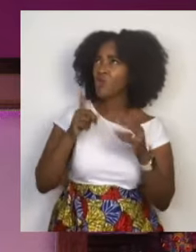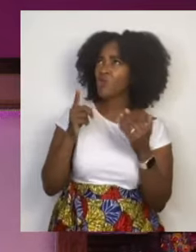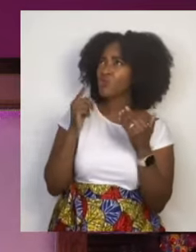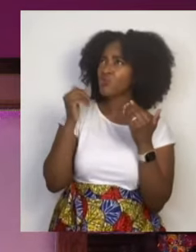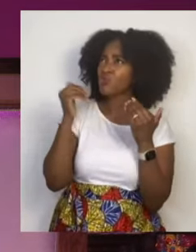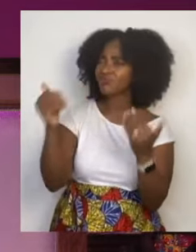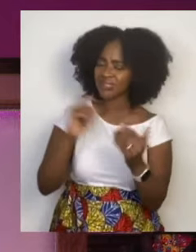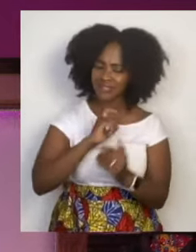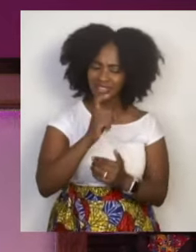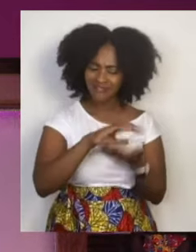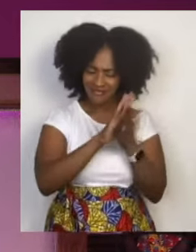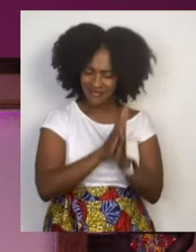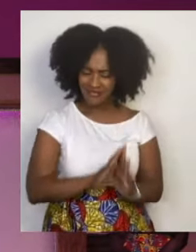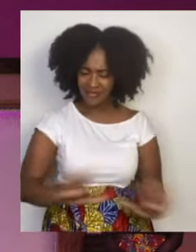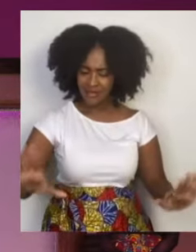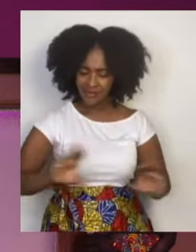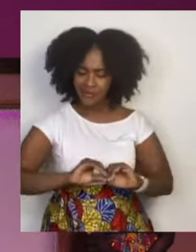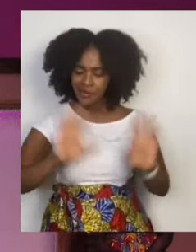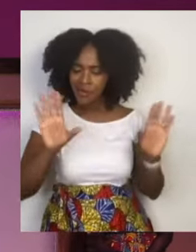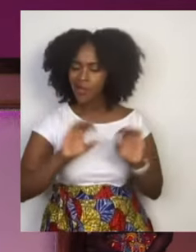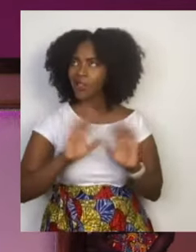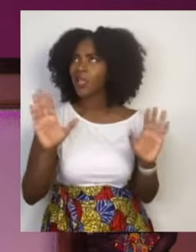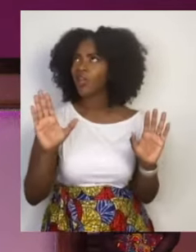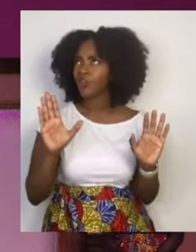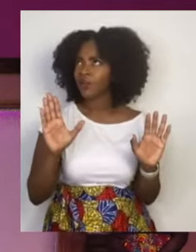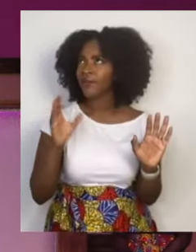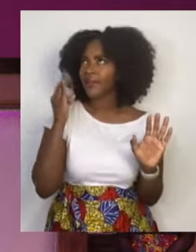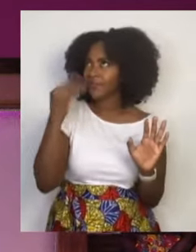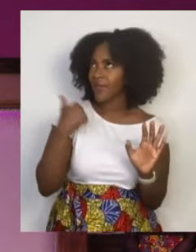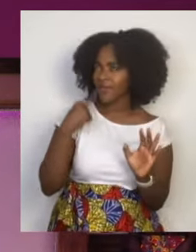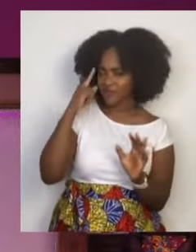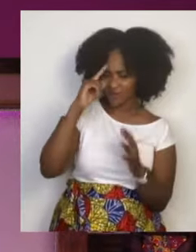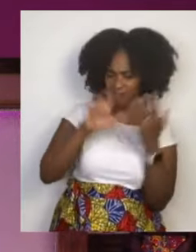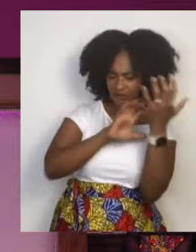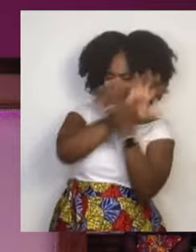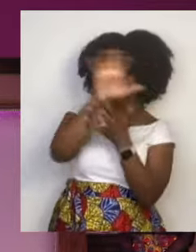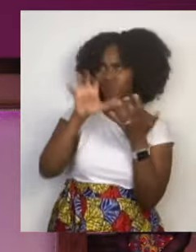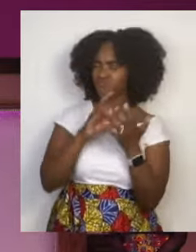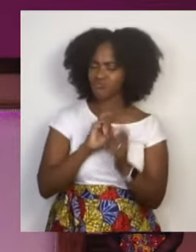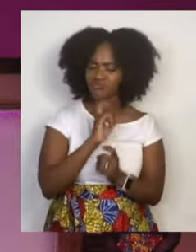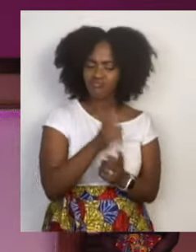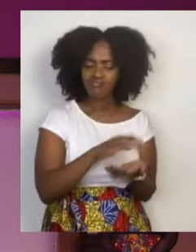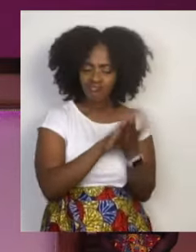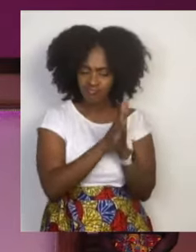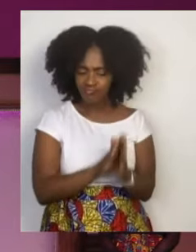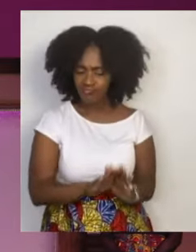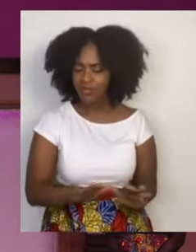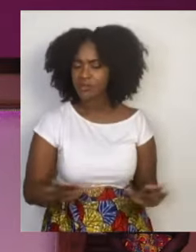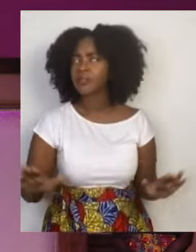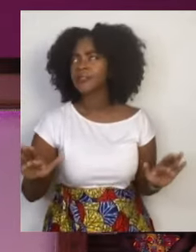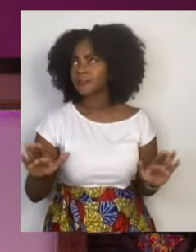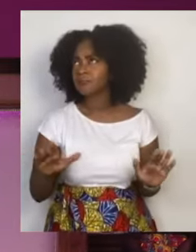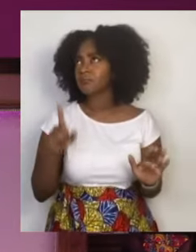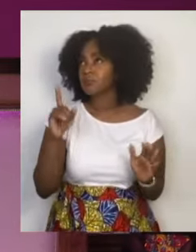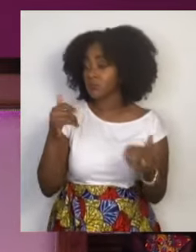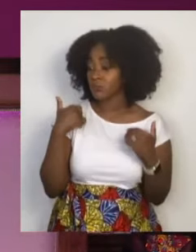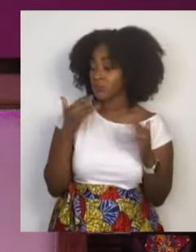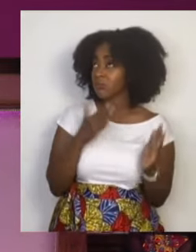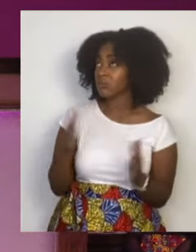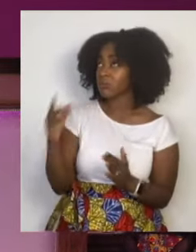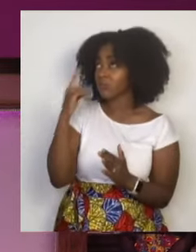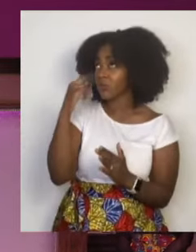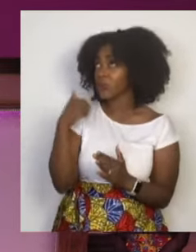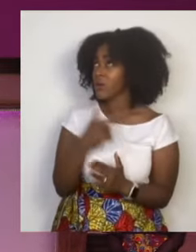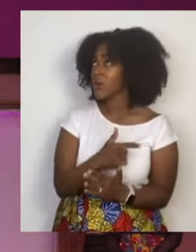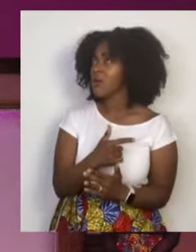You got plans for us, and those plans are good. Father, I arrest every